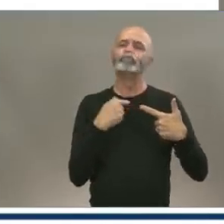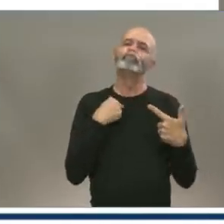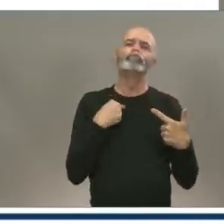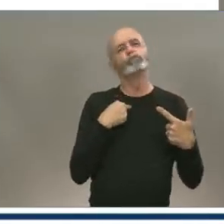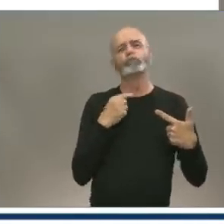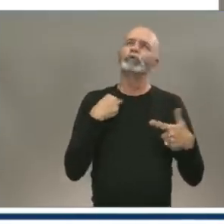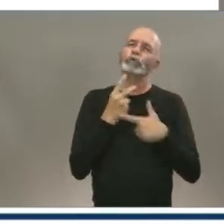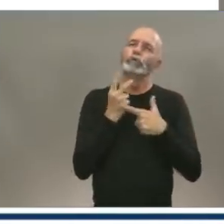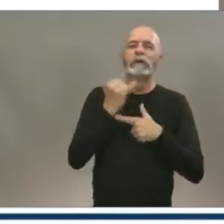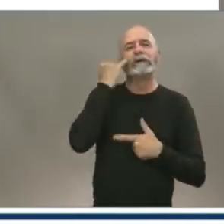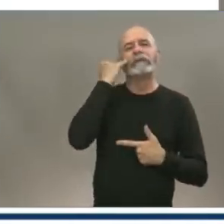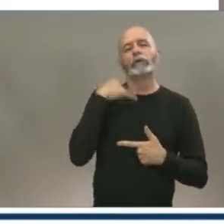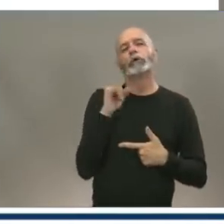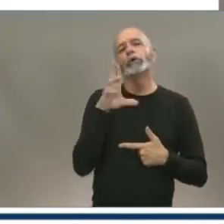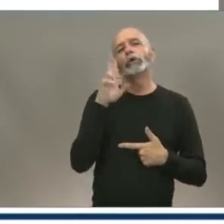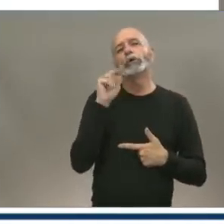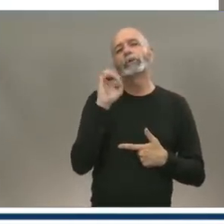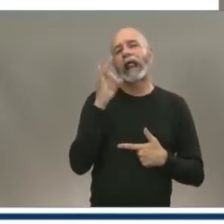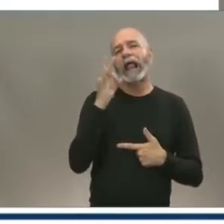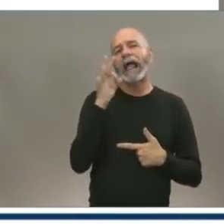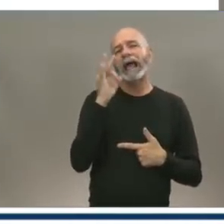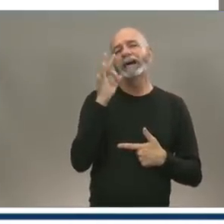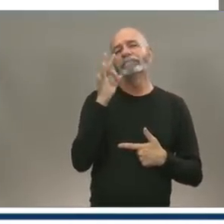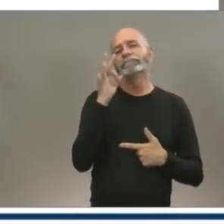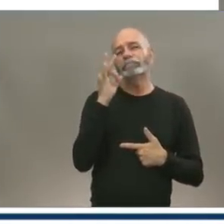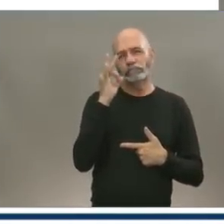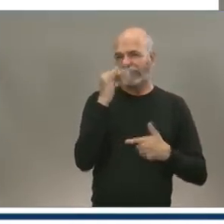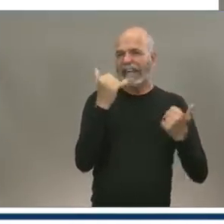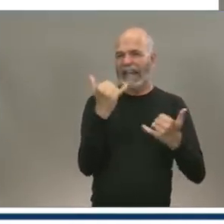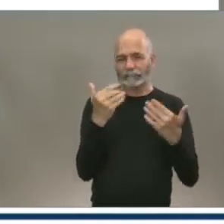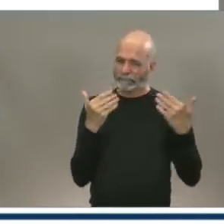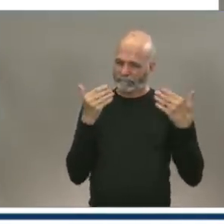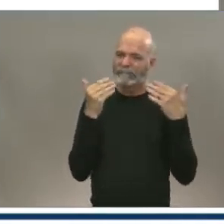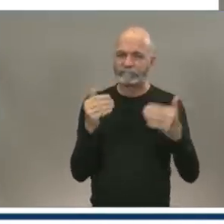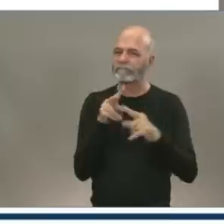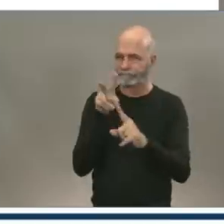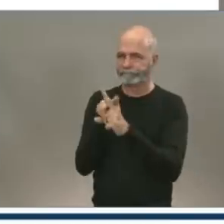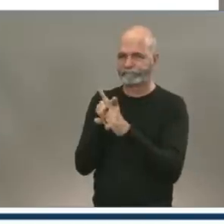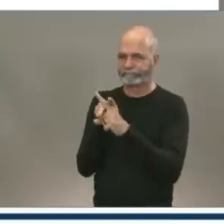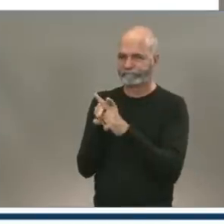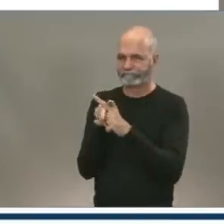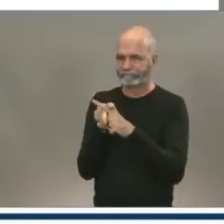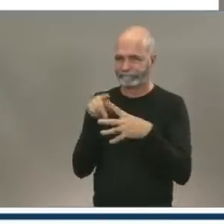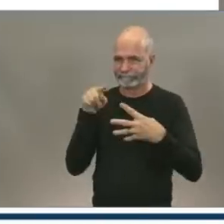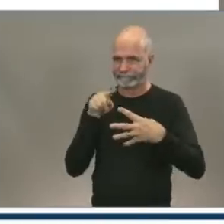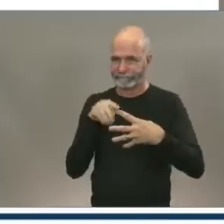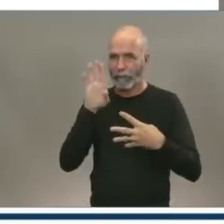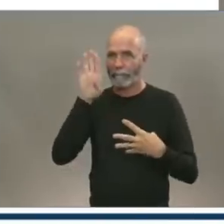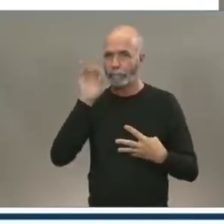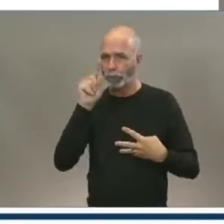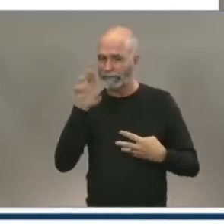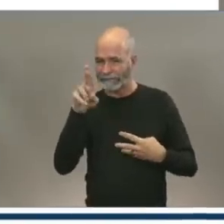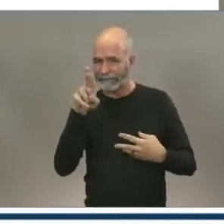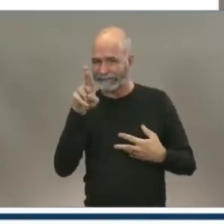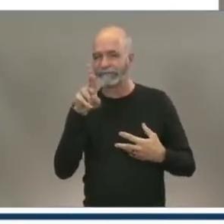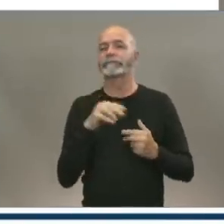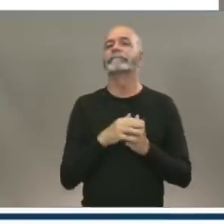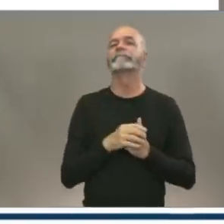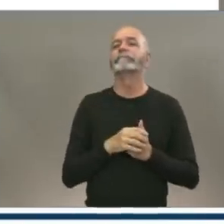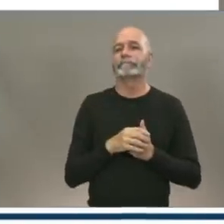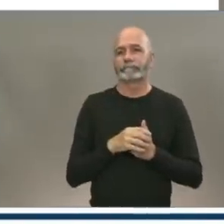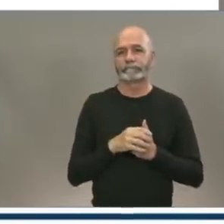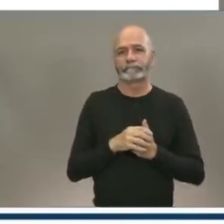can schedule a booster dose. If you rescheduled your second dose before this, if you received your second